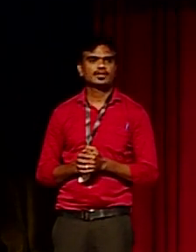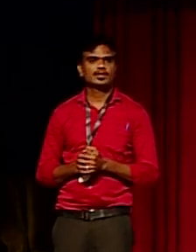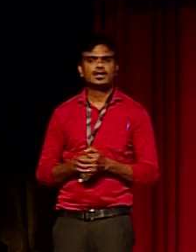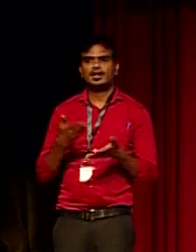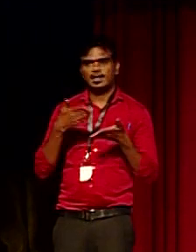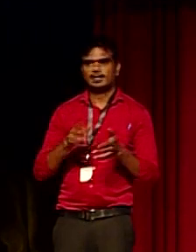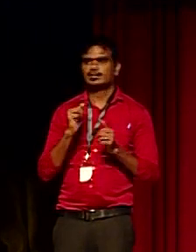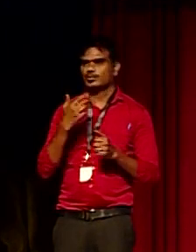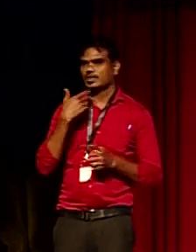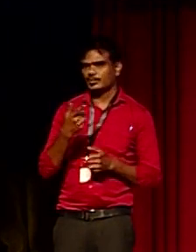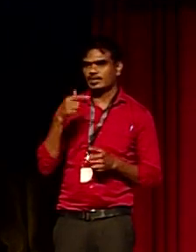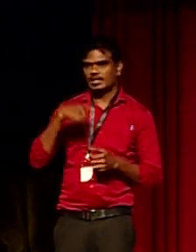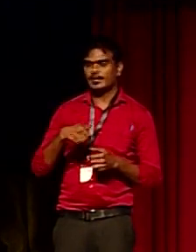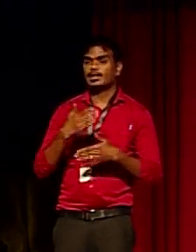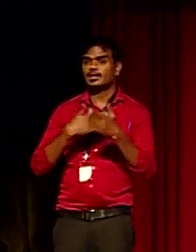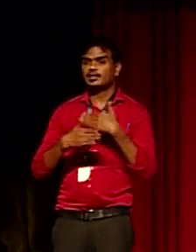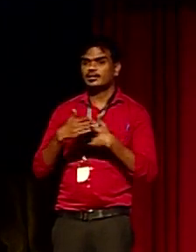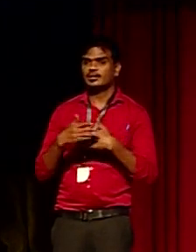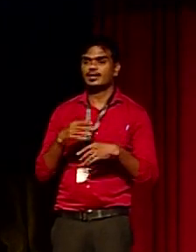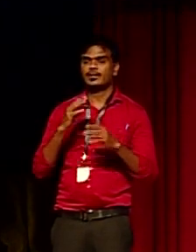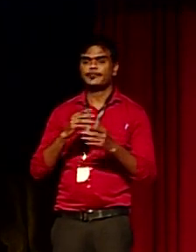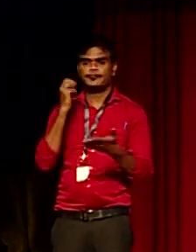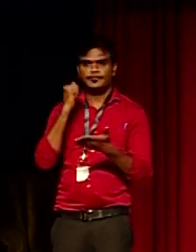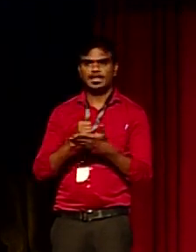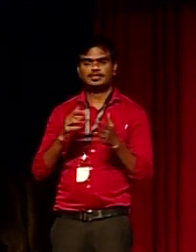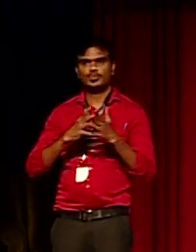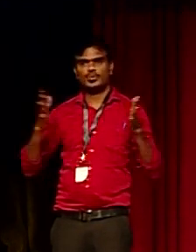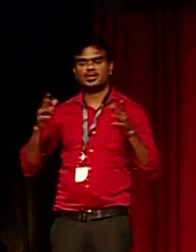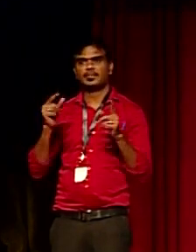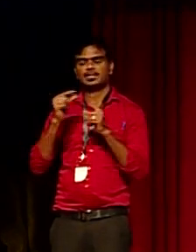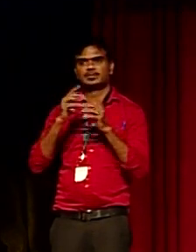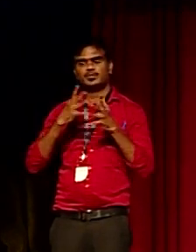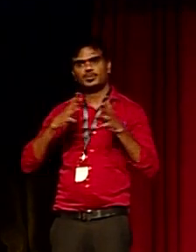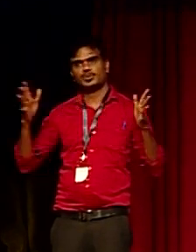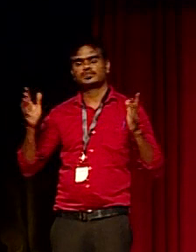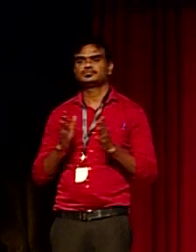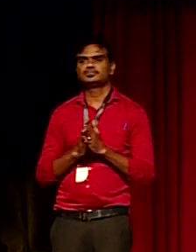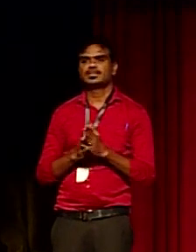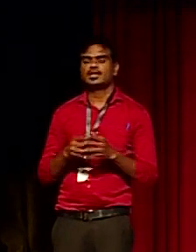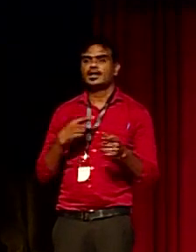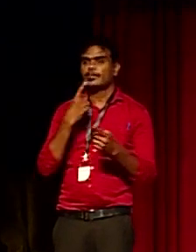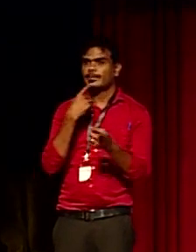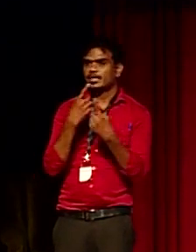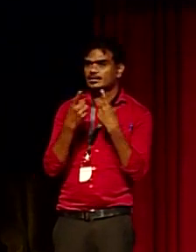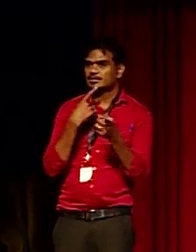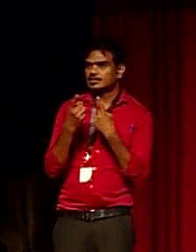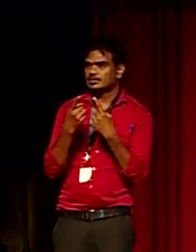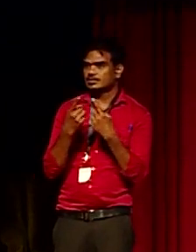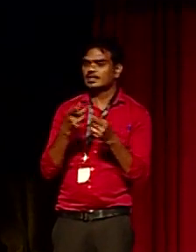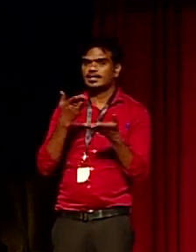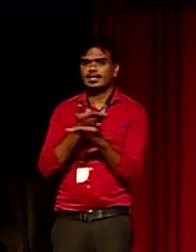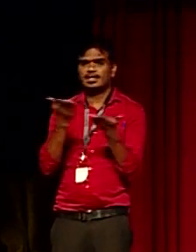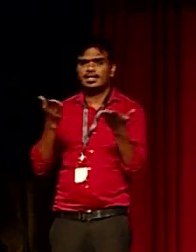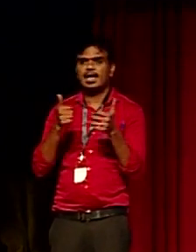And that's why, now disability is viewed in a much wider perspective. When you're talking about giving